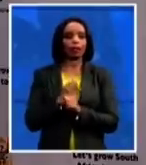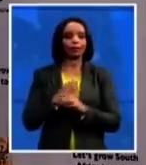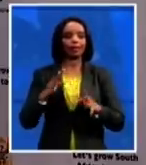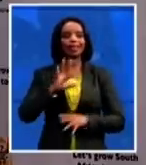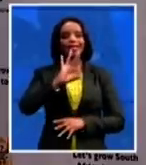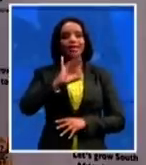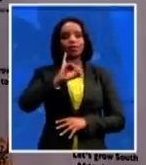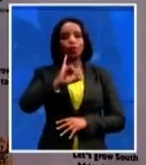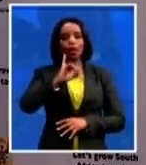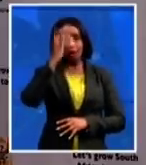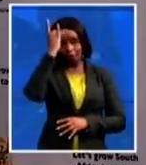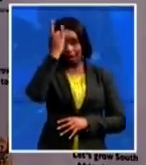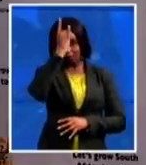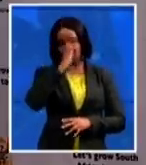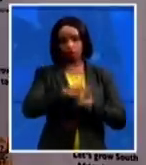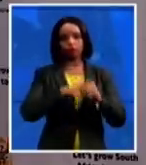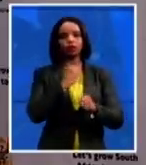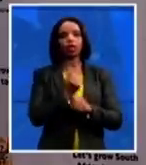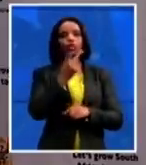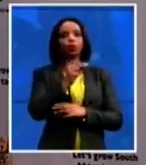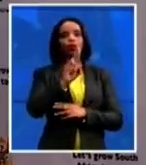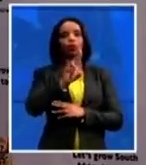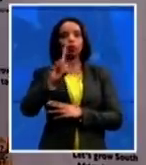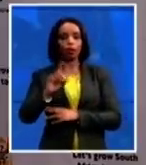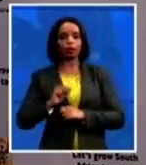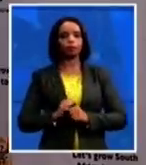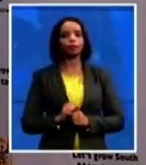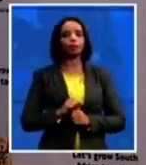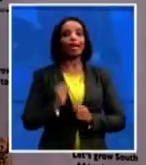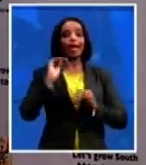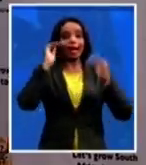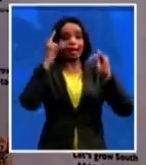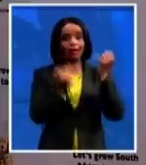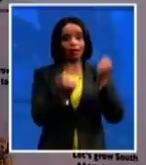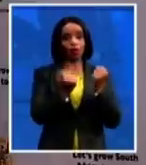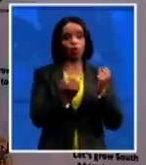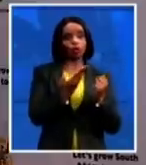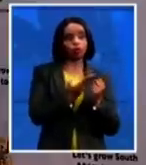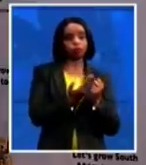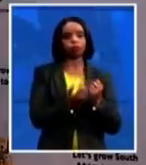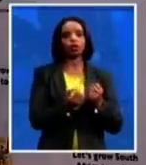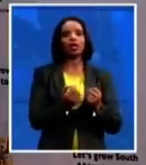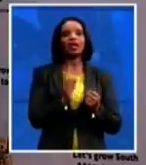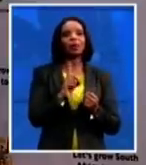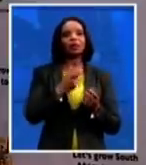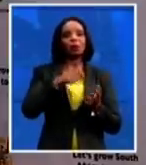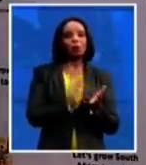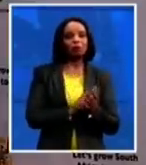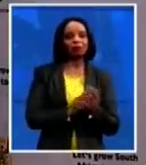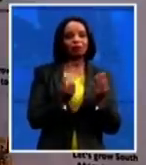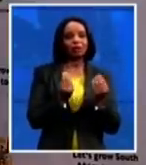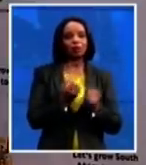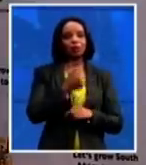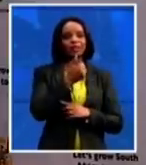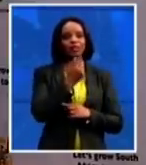56 cases in the High Court, which involves contracts in the amount of 62 billion.